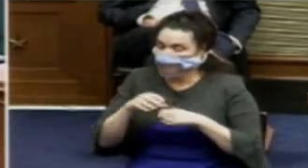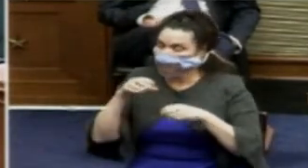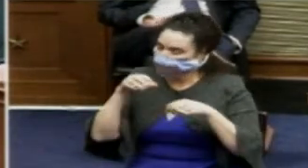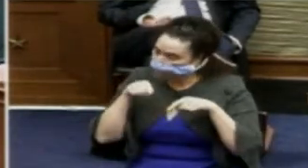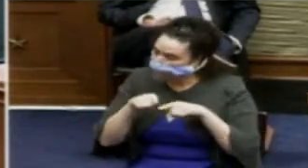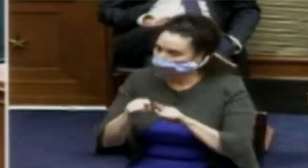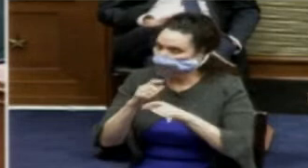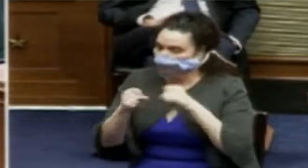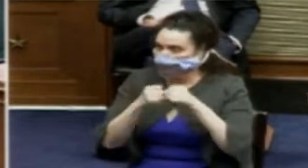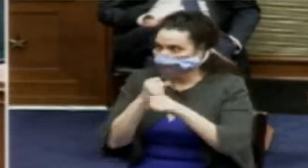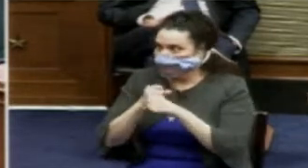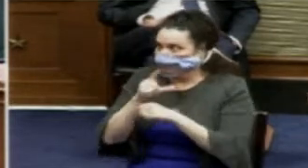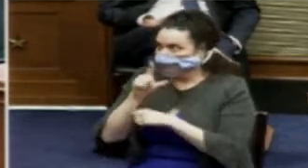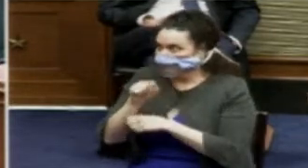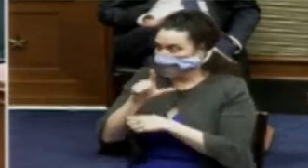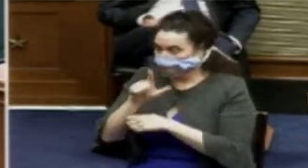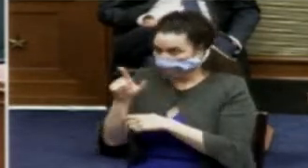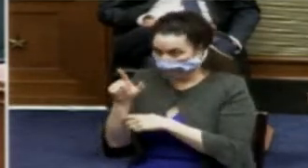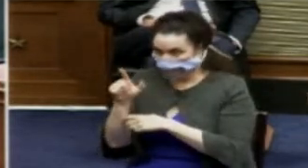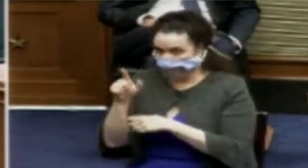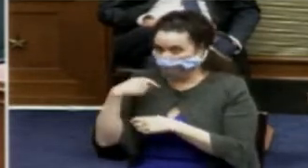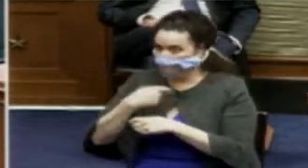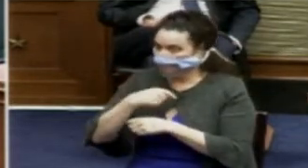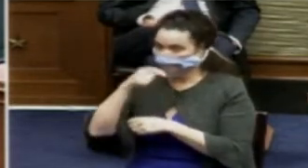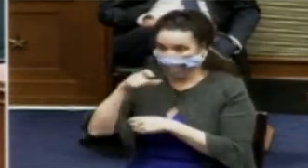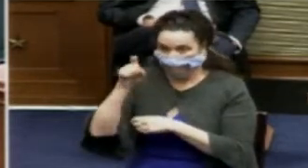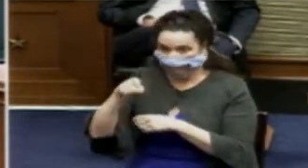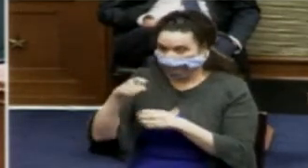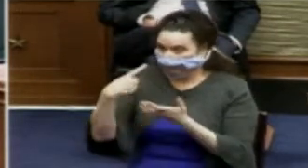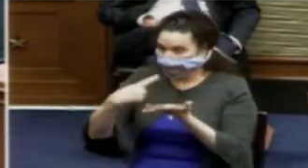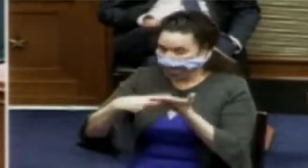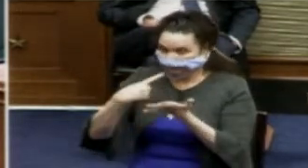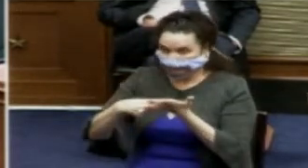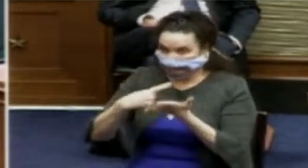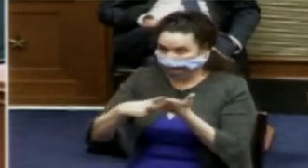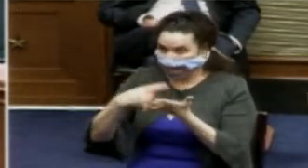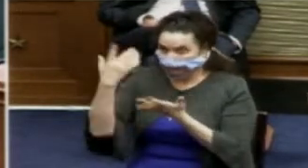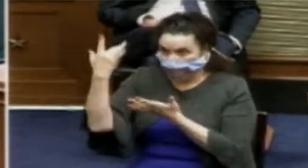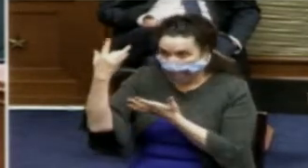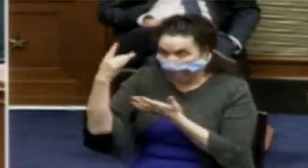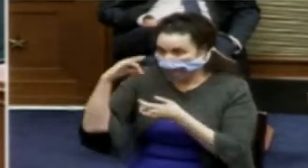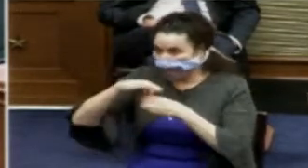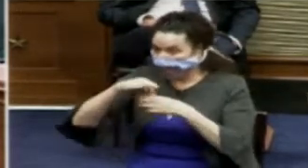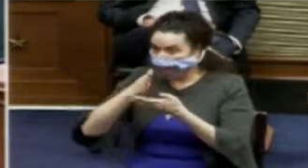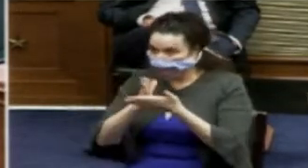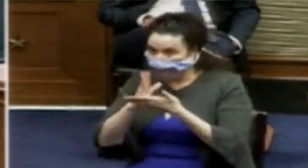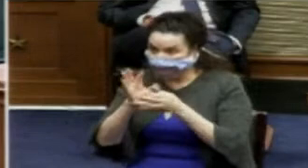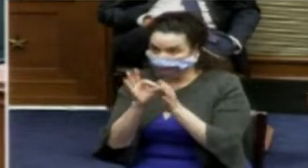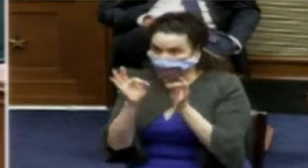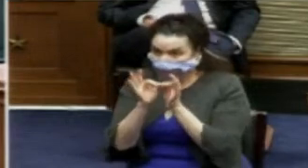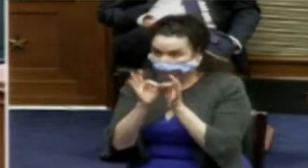2021, we should not need to discuss the importance of voting rights in a